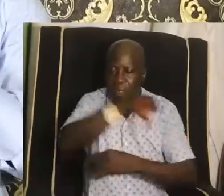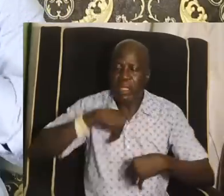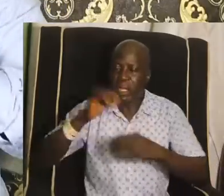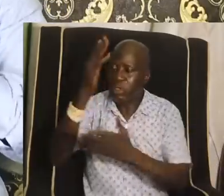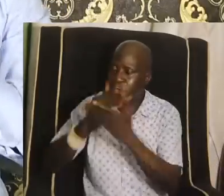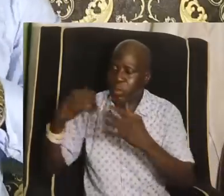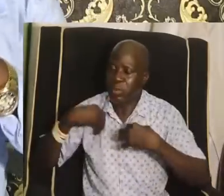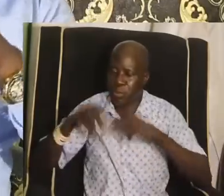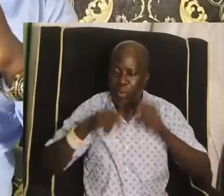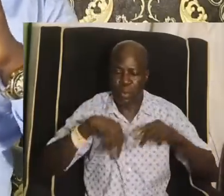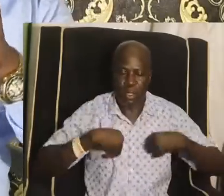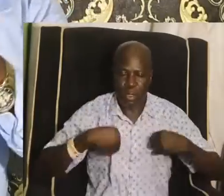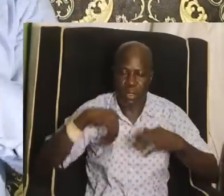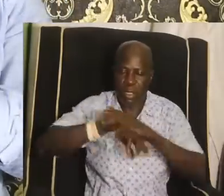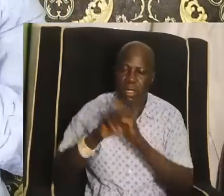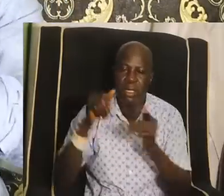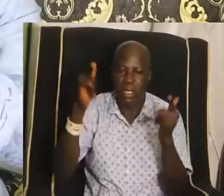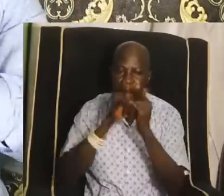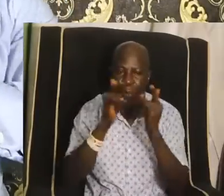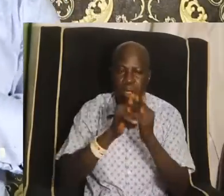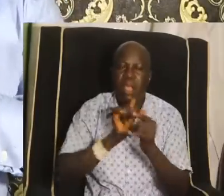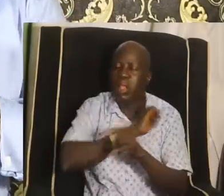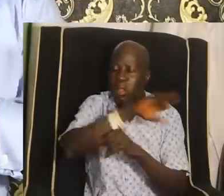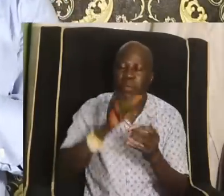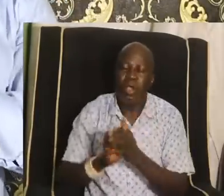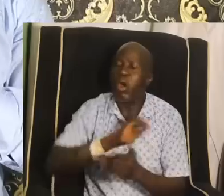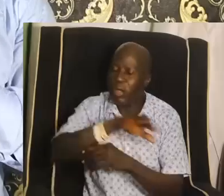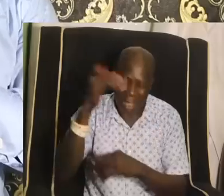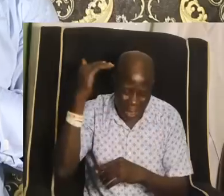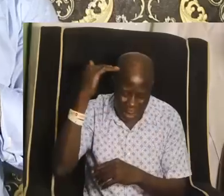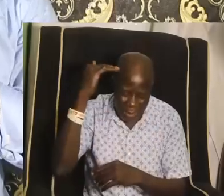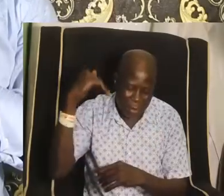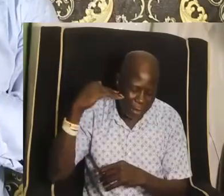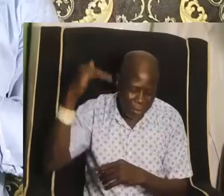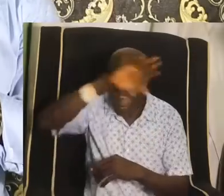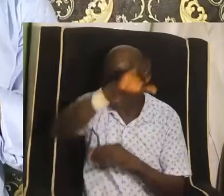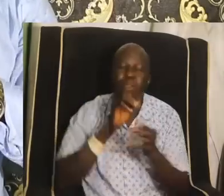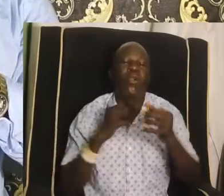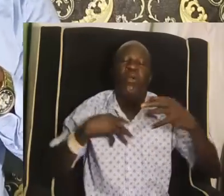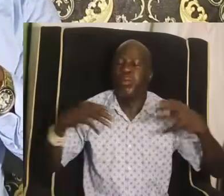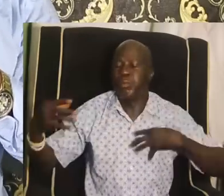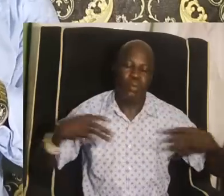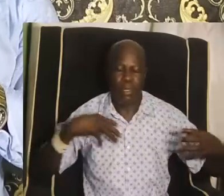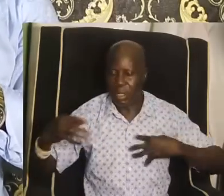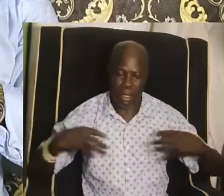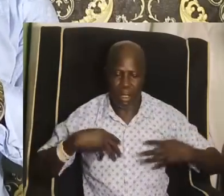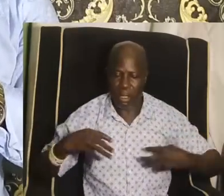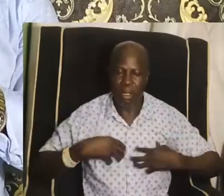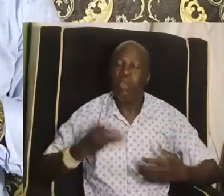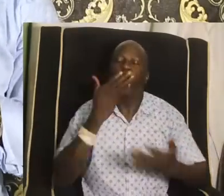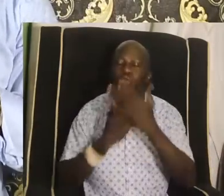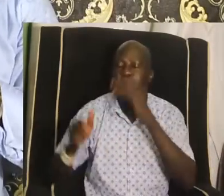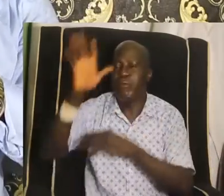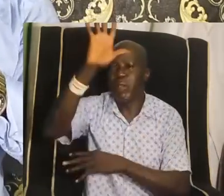those people in Asufa. He said, "You do have migraine." Automatic complain by. Whenever I complain, only on your